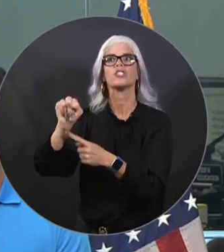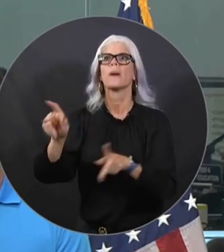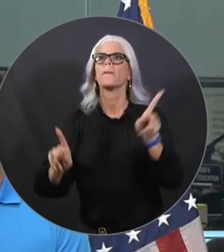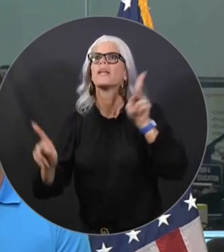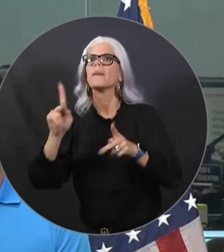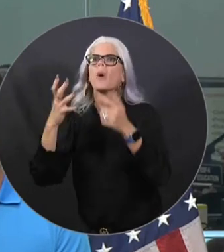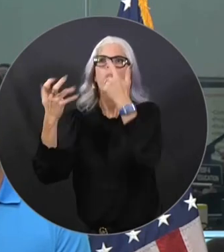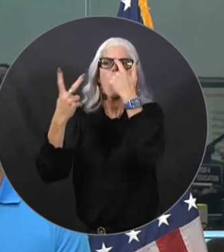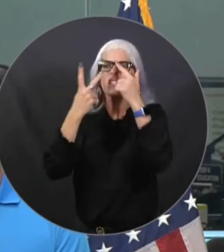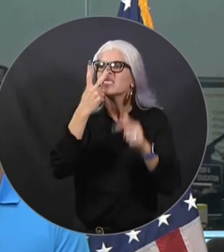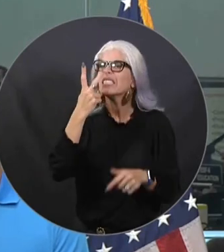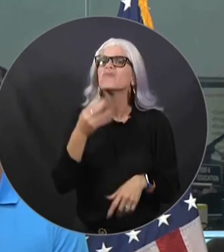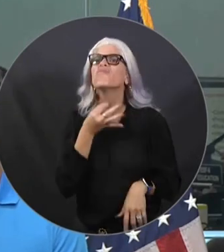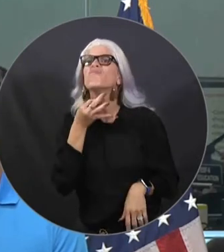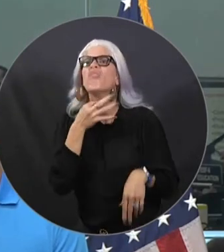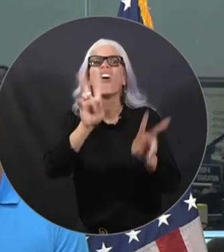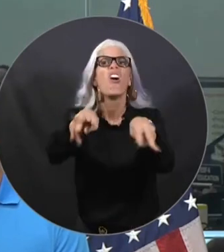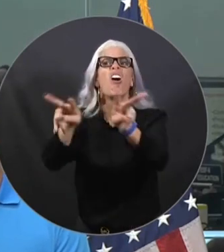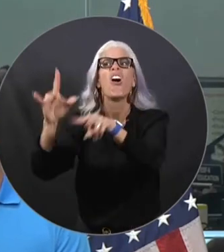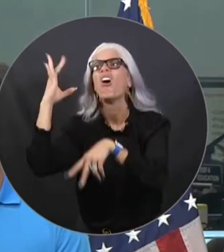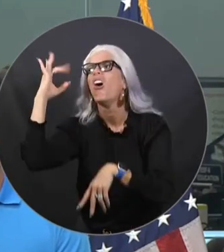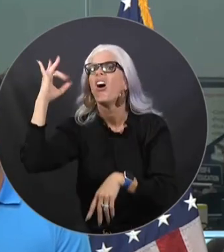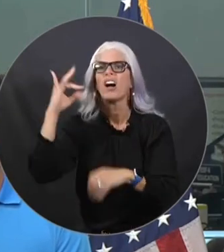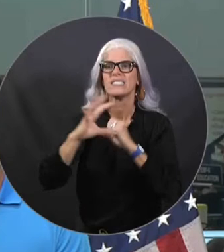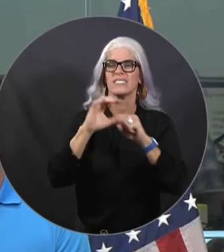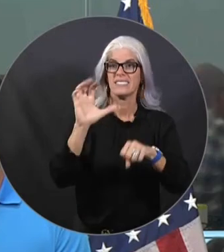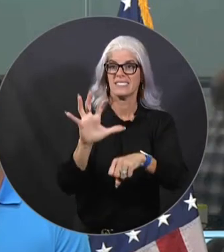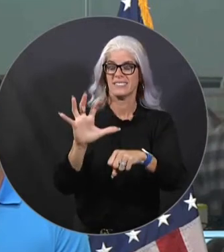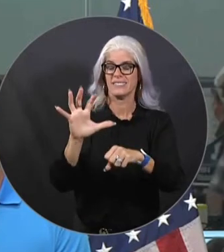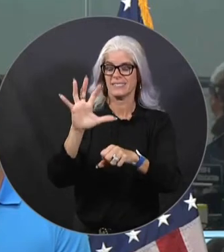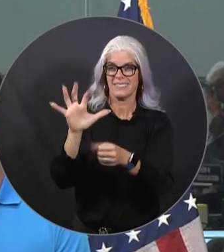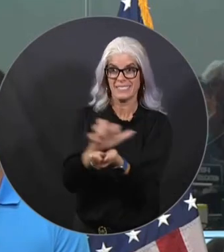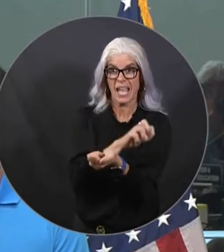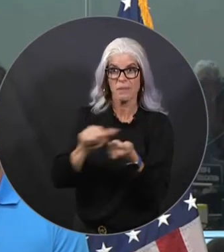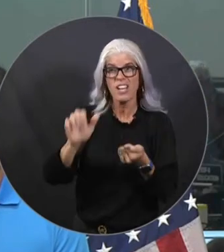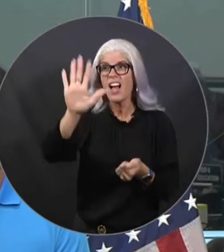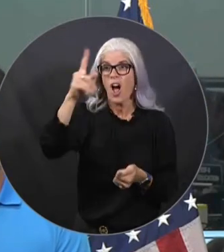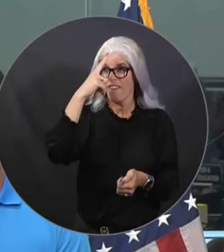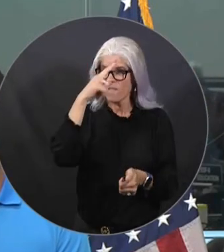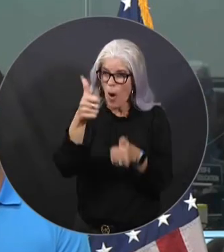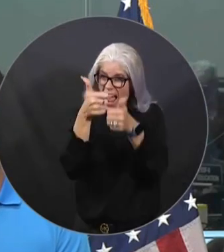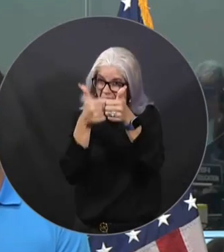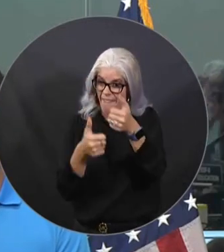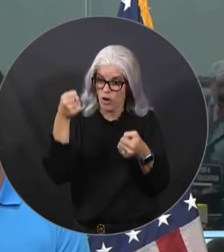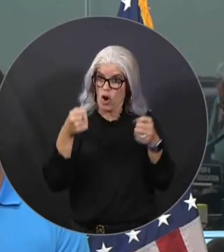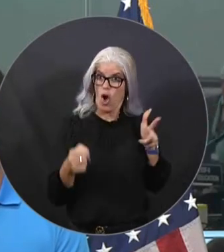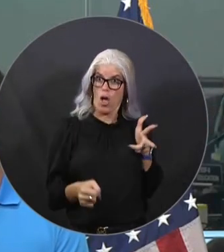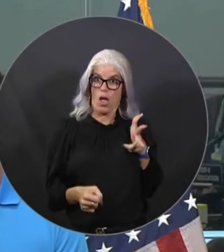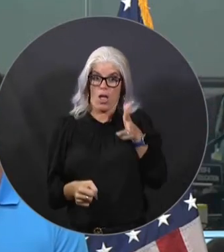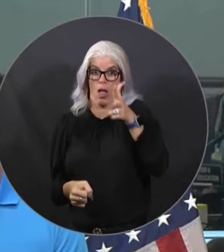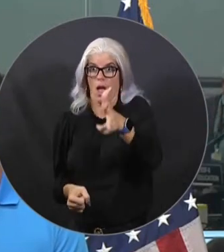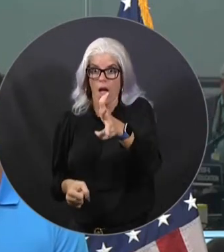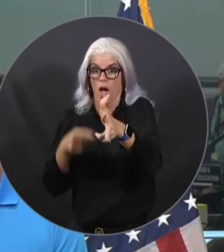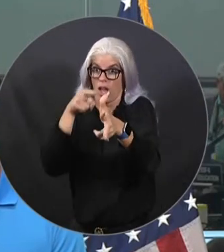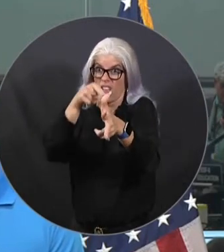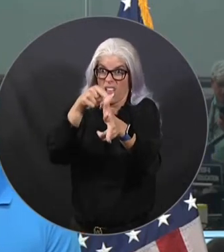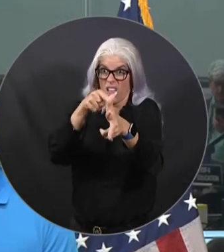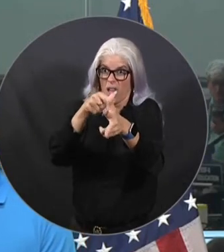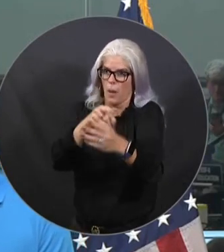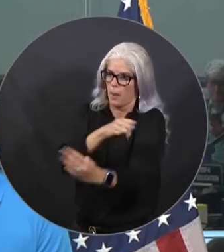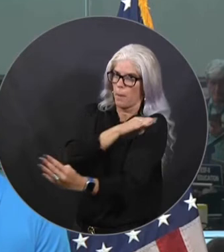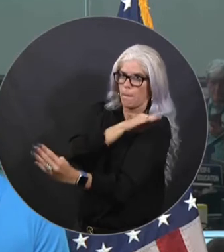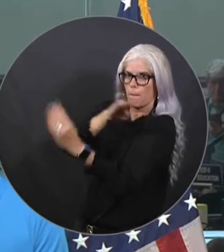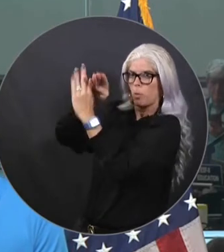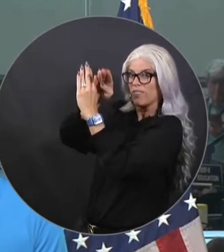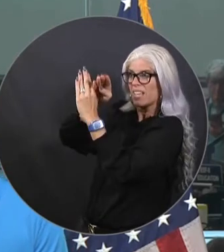damage. For every car that's going down a street, that's preventing a power line crew from getting in there and